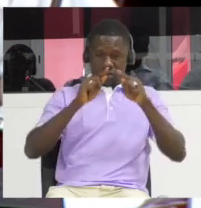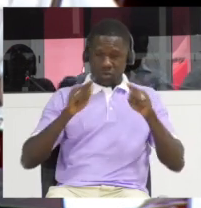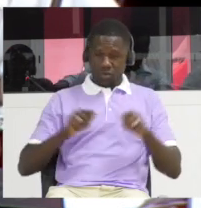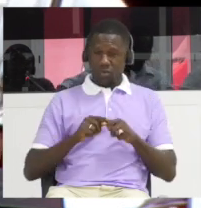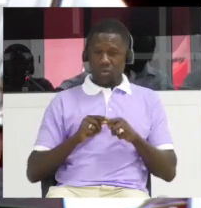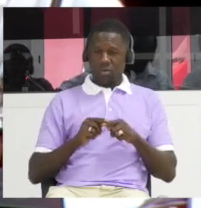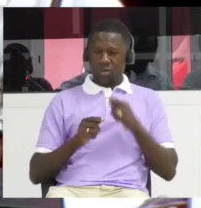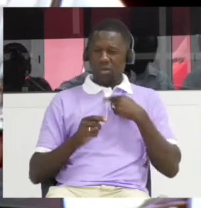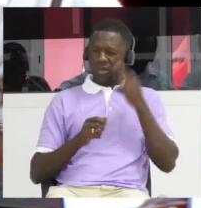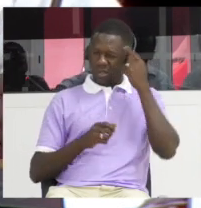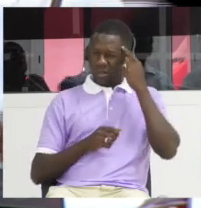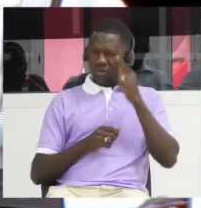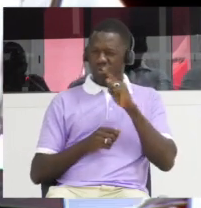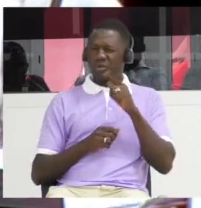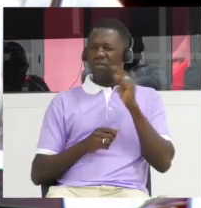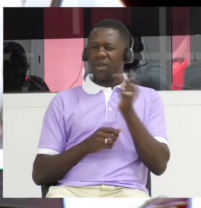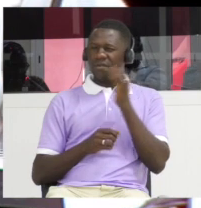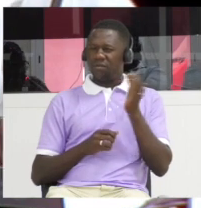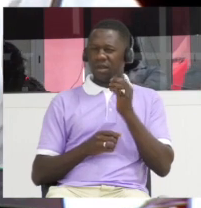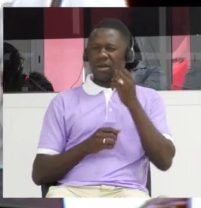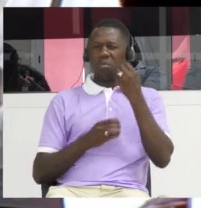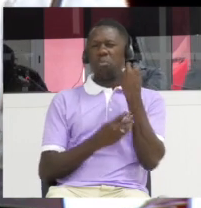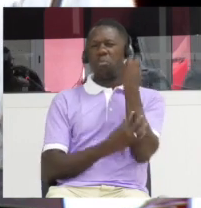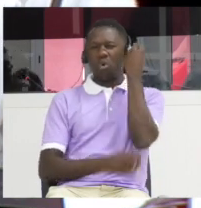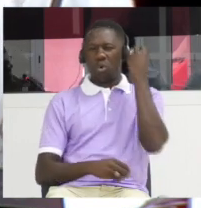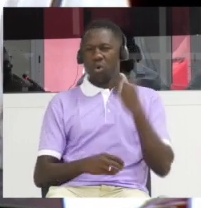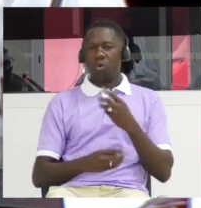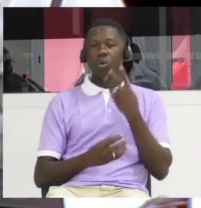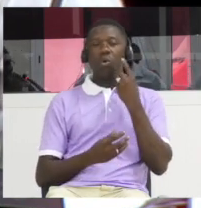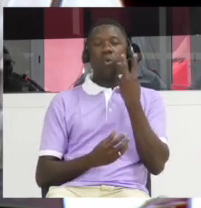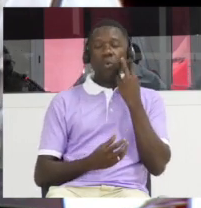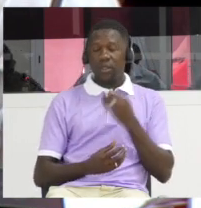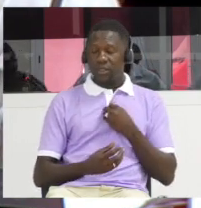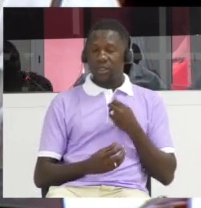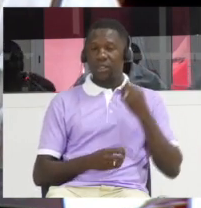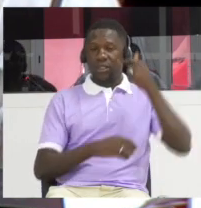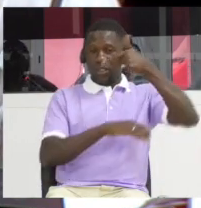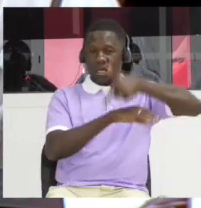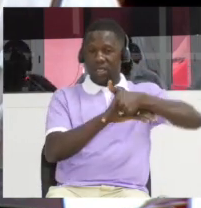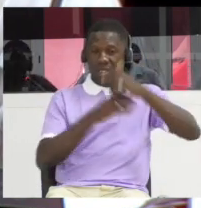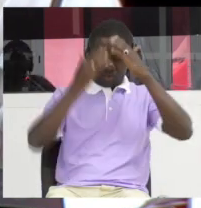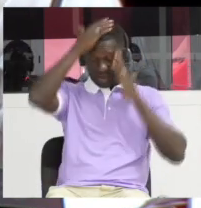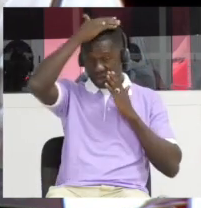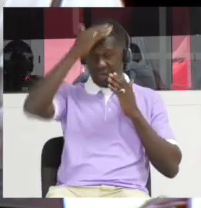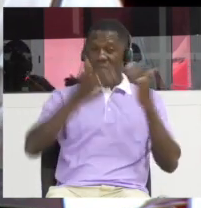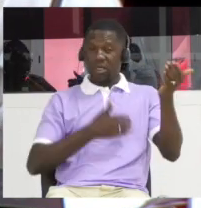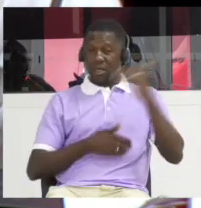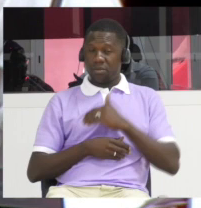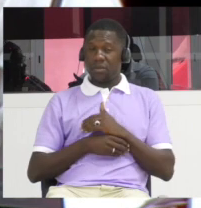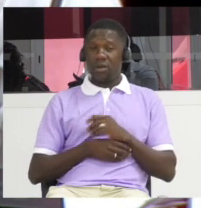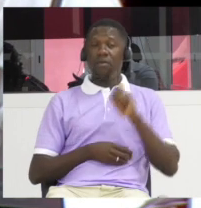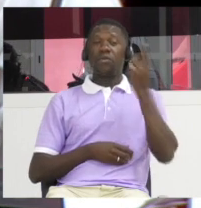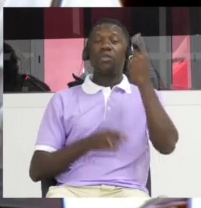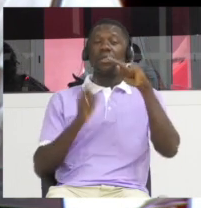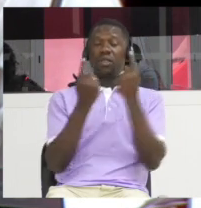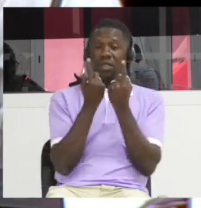I think, also very poor. When the Natag Nigerian soldiers came, the first